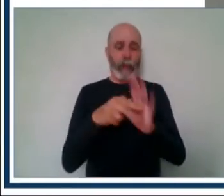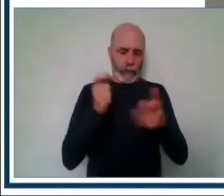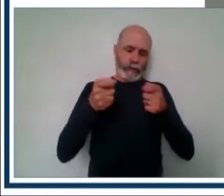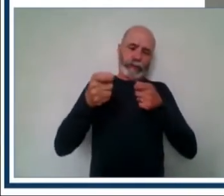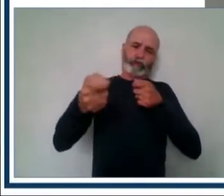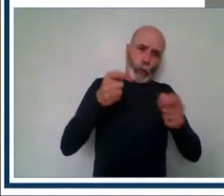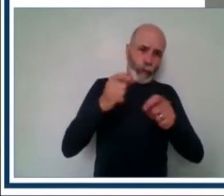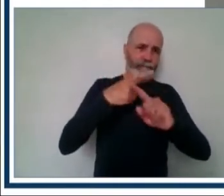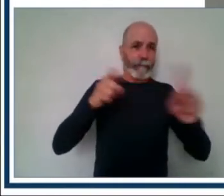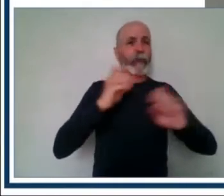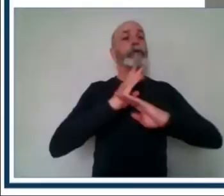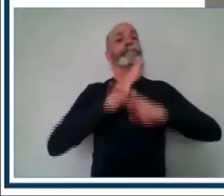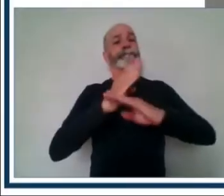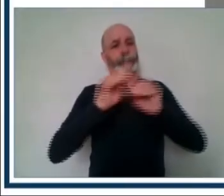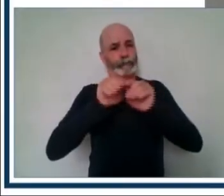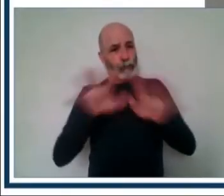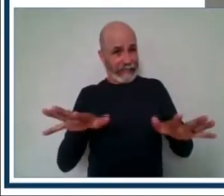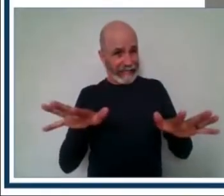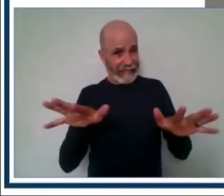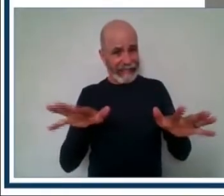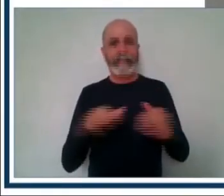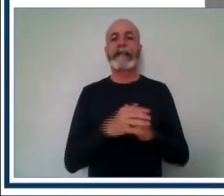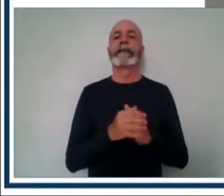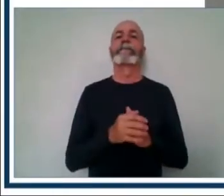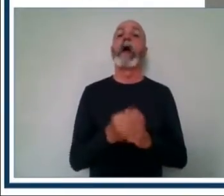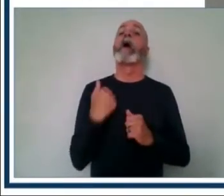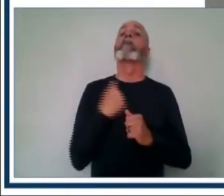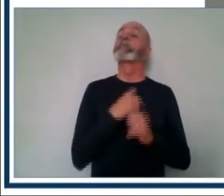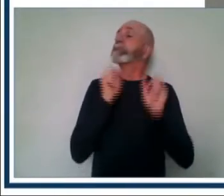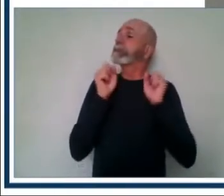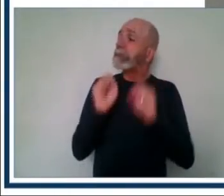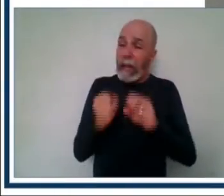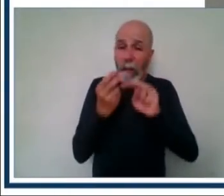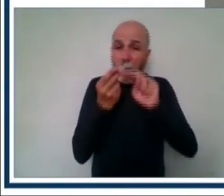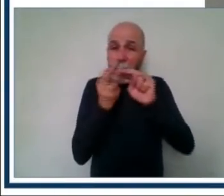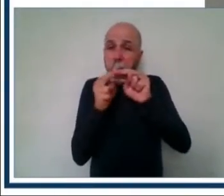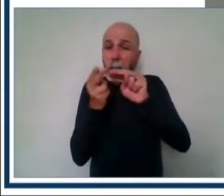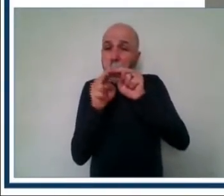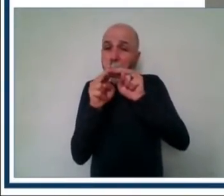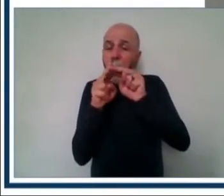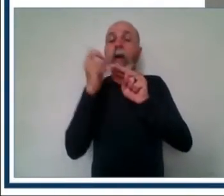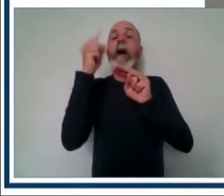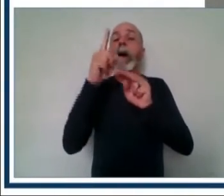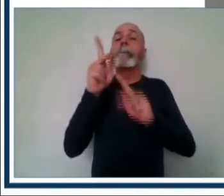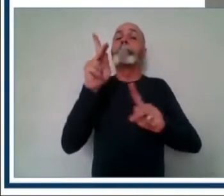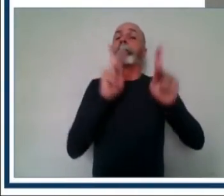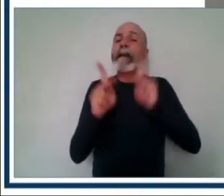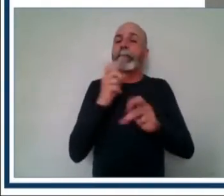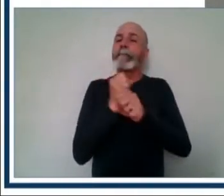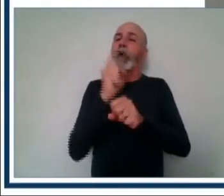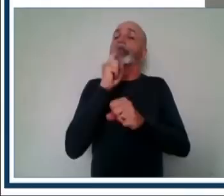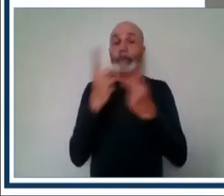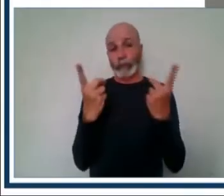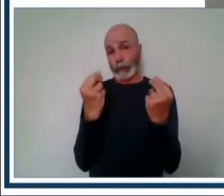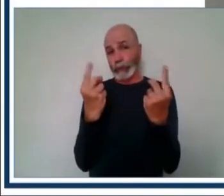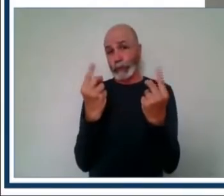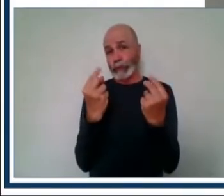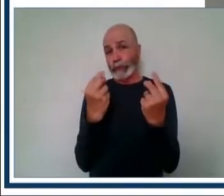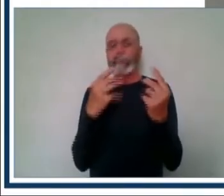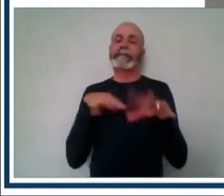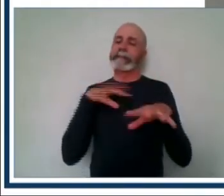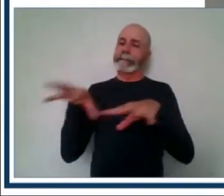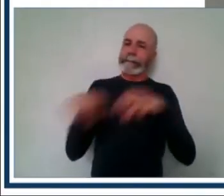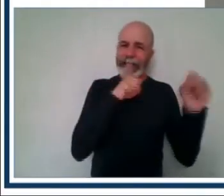numbers may increase to a small extent, but everything we're doing is meant to slow down the virus, decrease the number of people